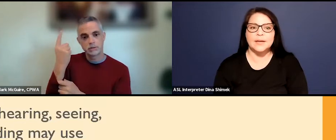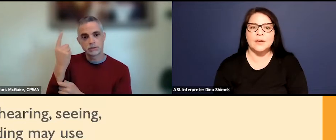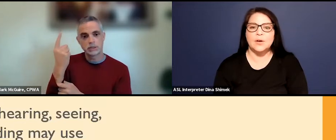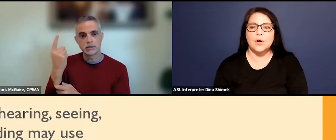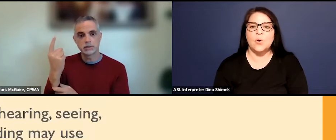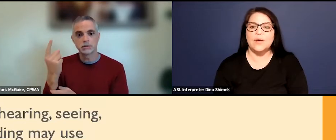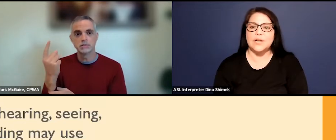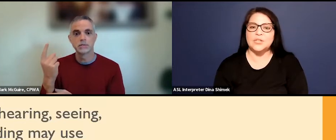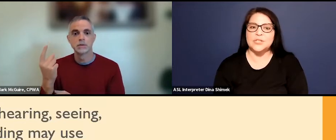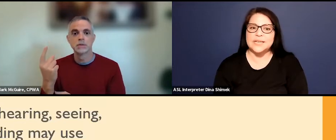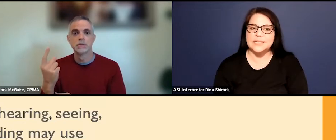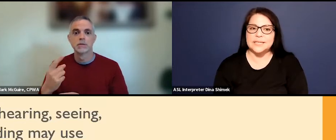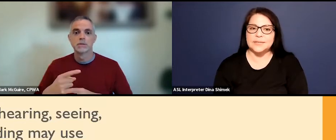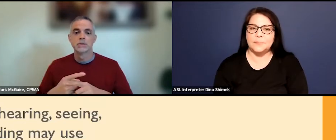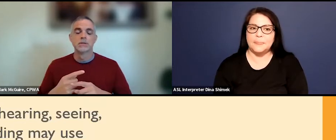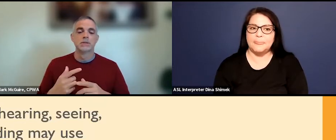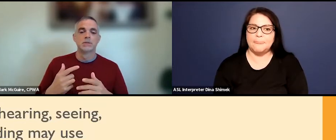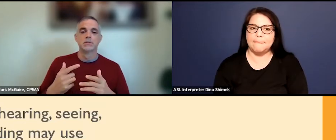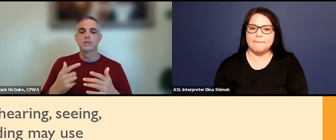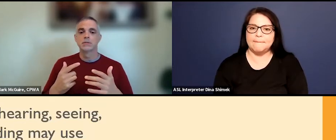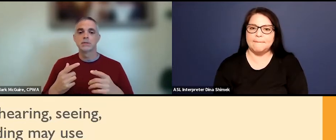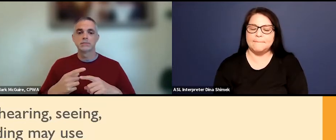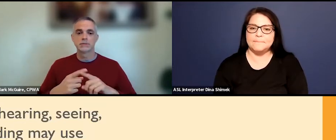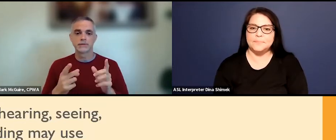writing, or even understanding.